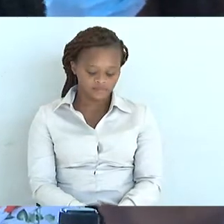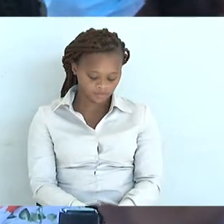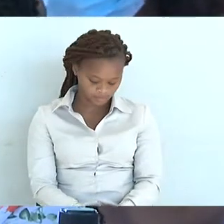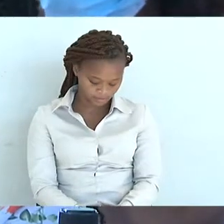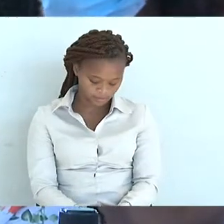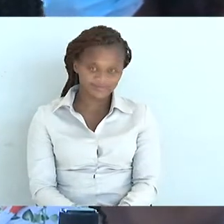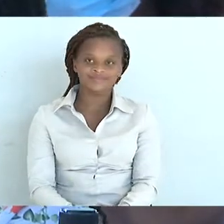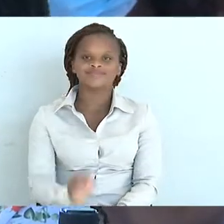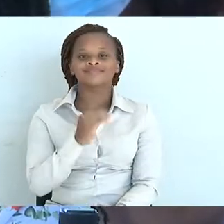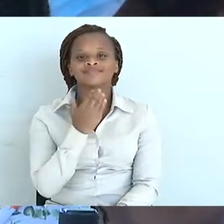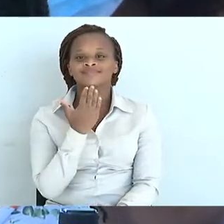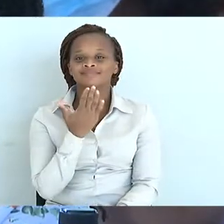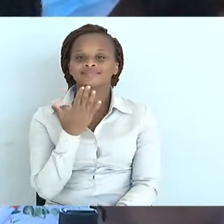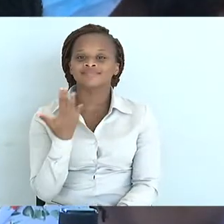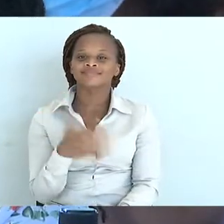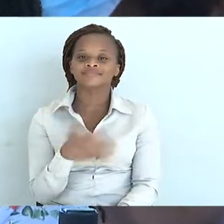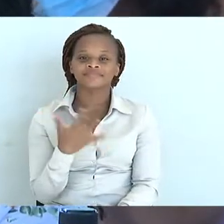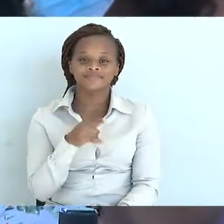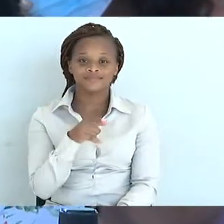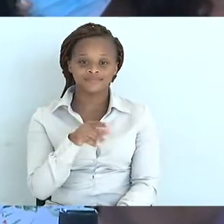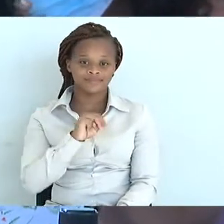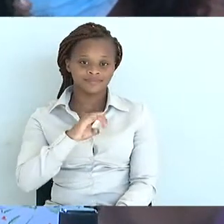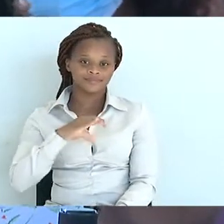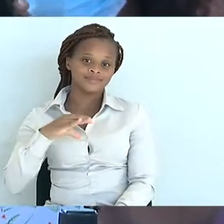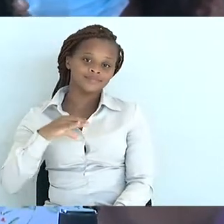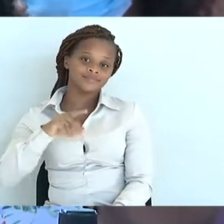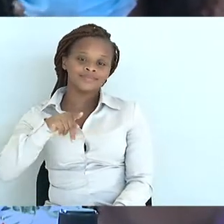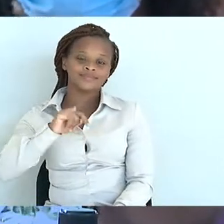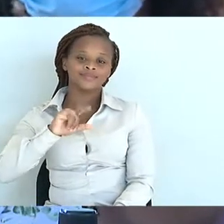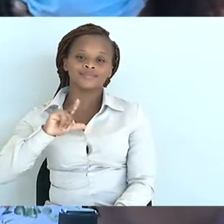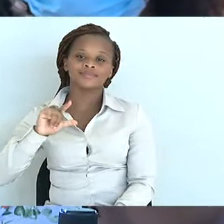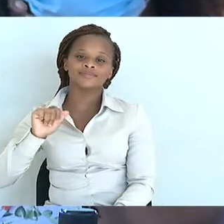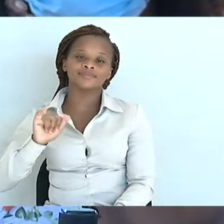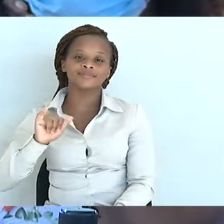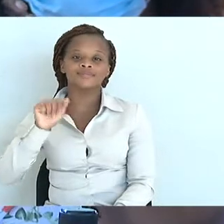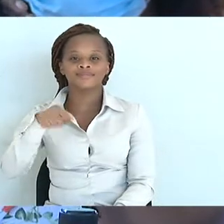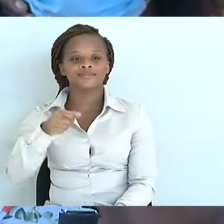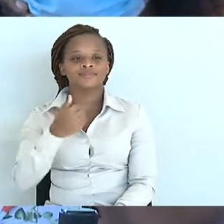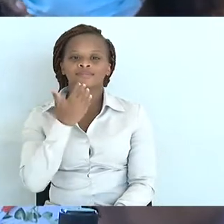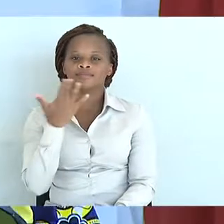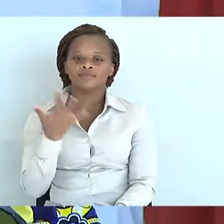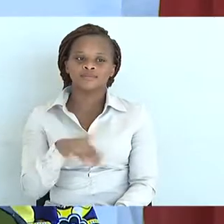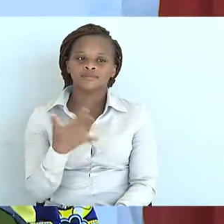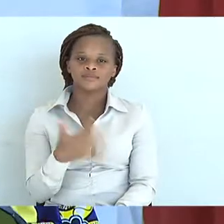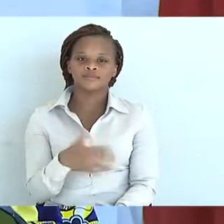Thank you very much, MEC Pillay. We are now at the point